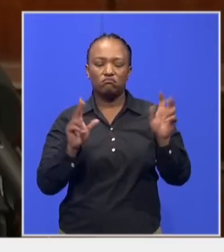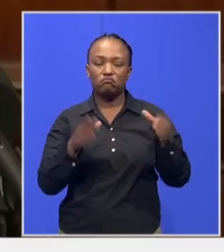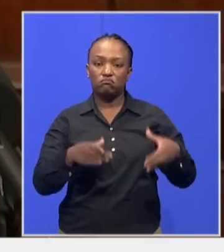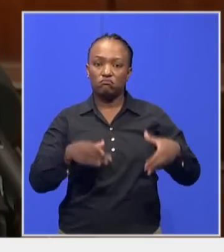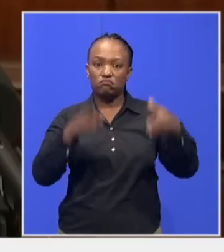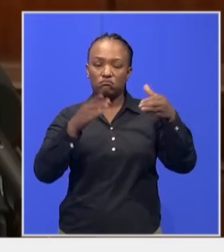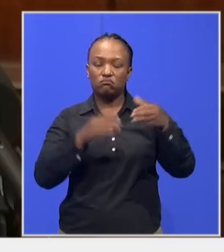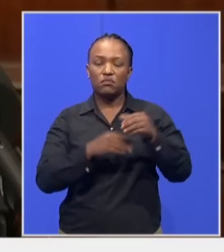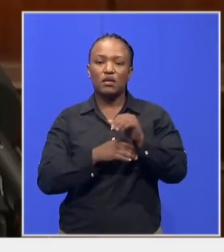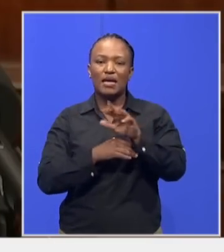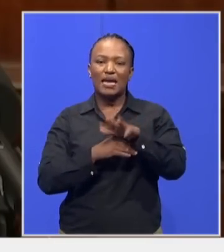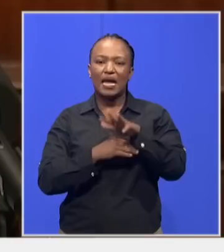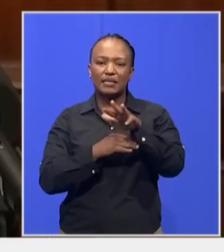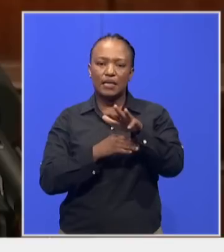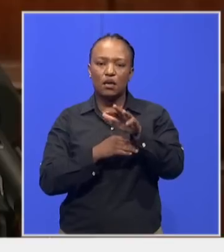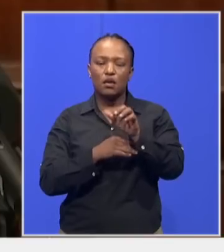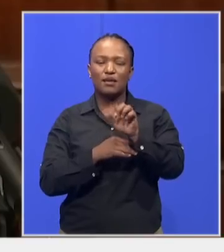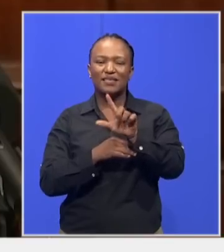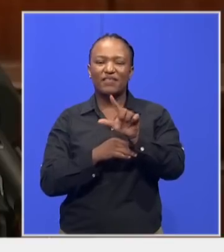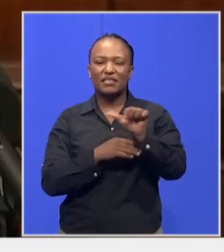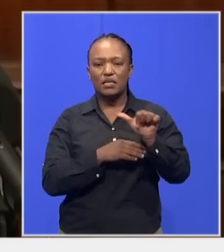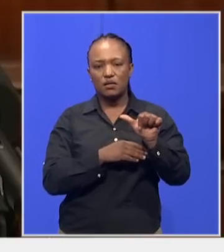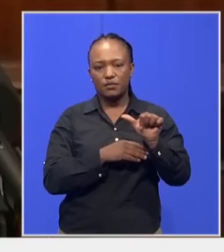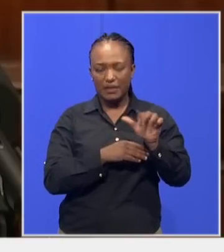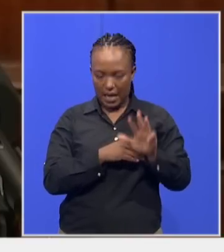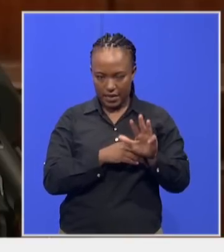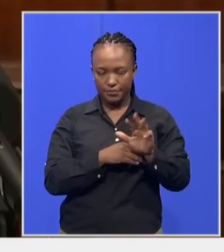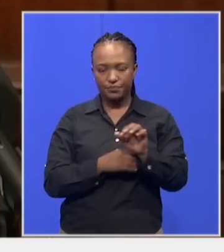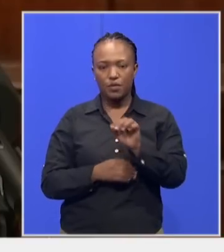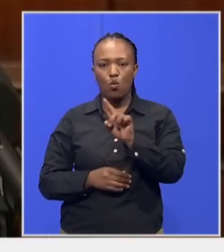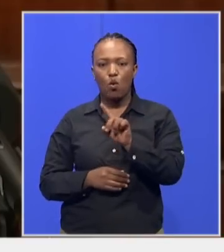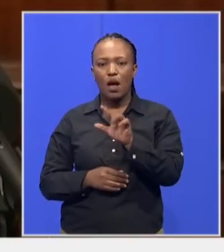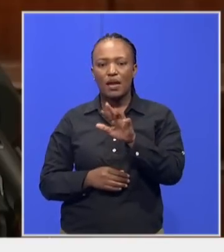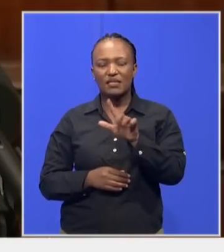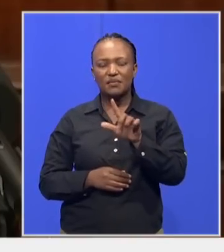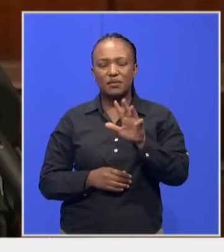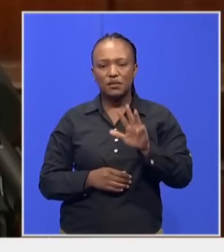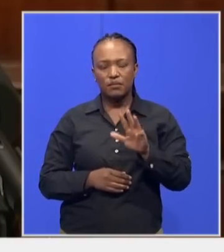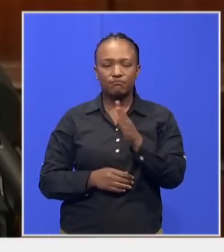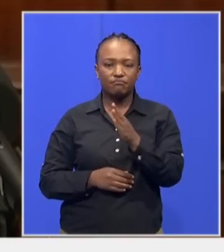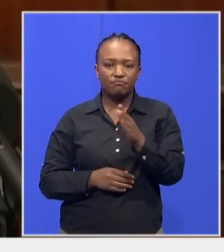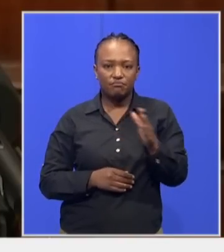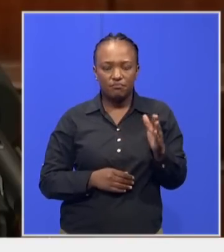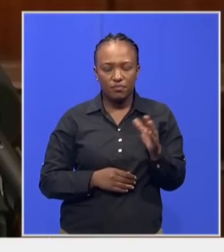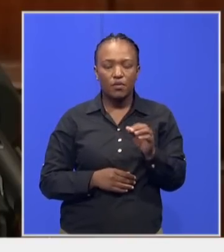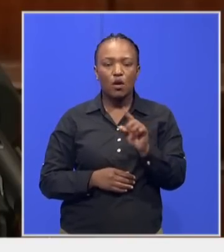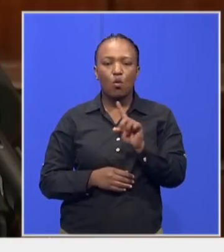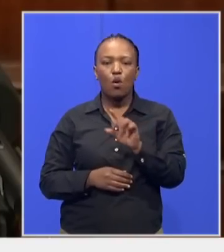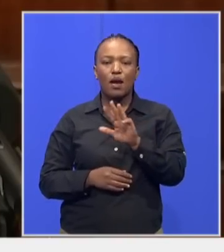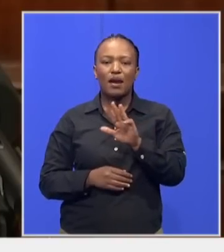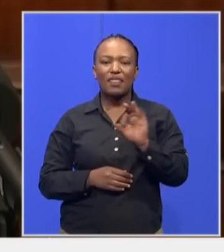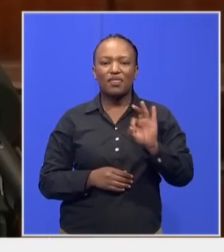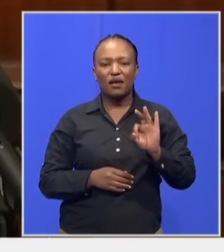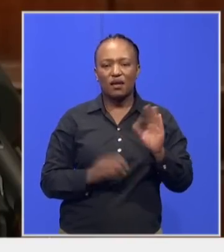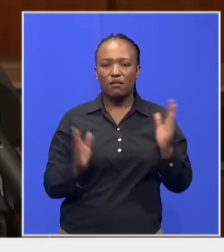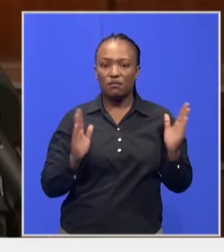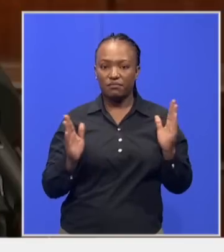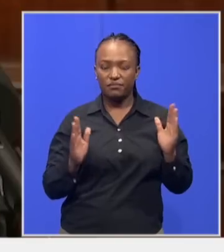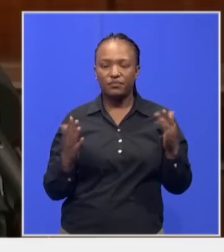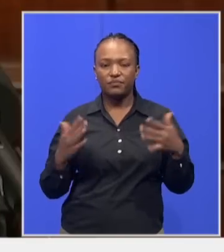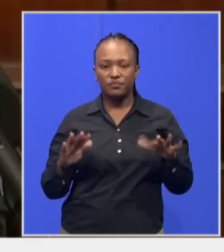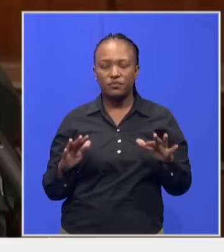1979, and then the last unit, 1983, 3,600 megawatts of installed capacity.